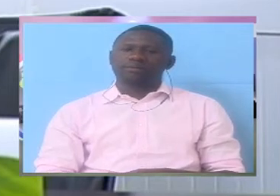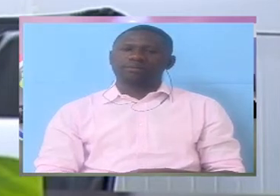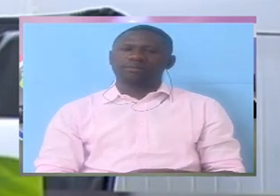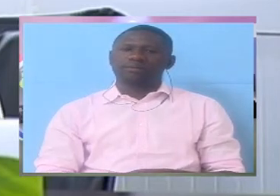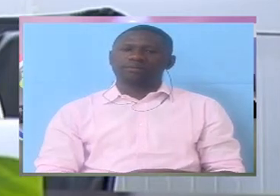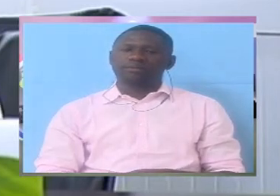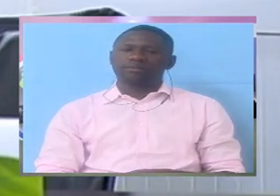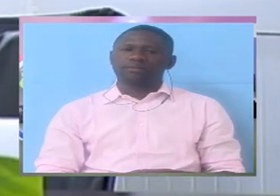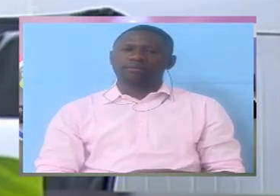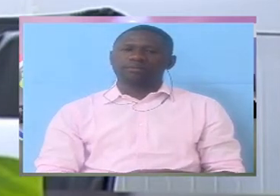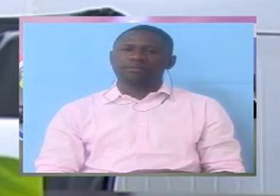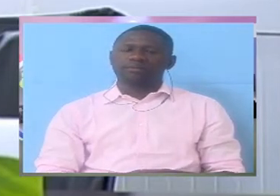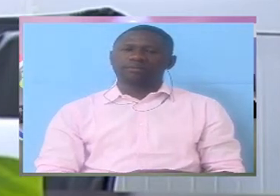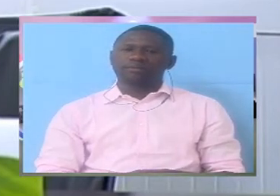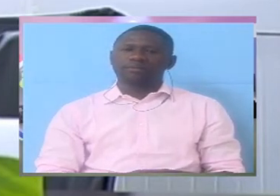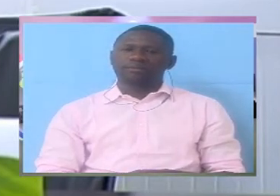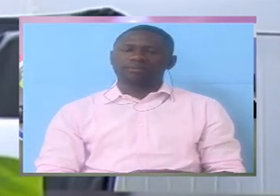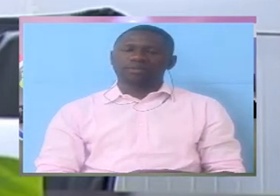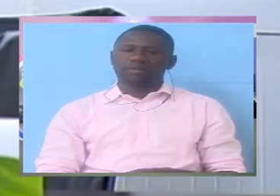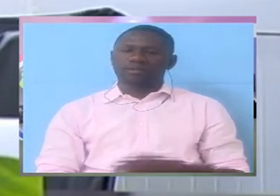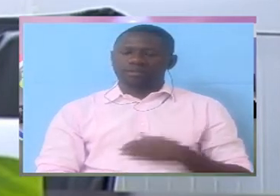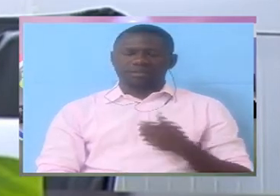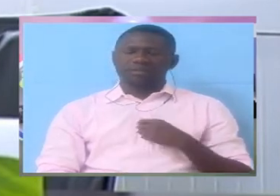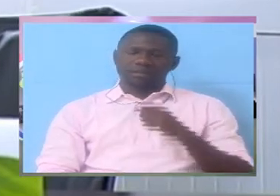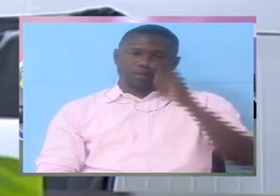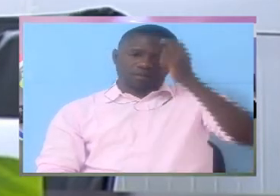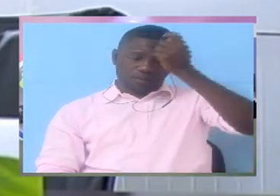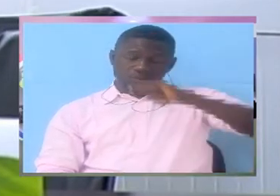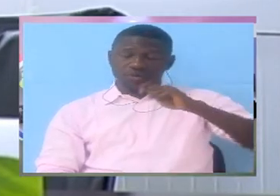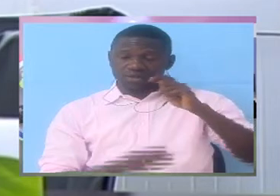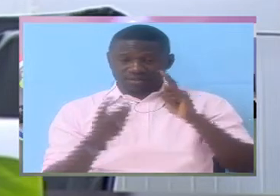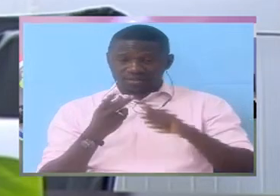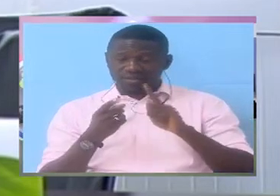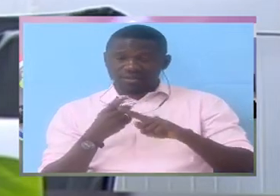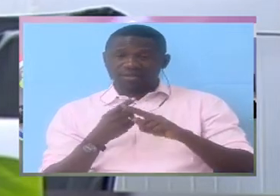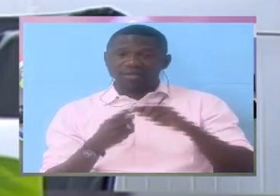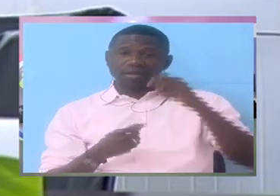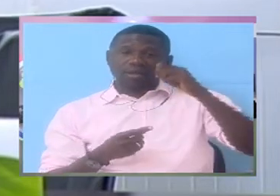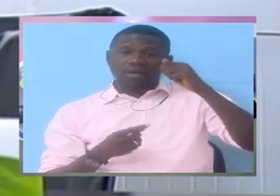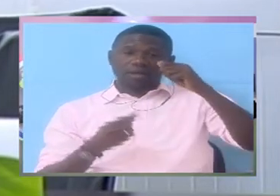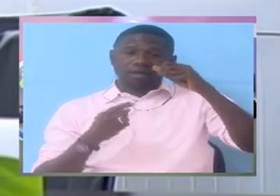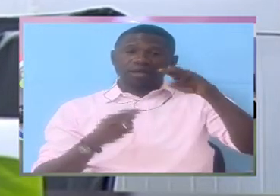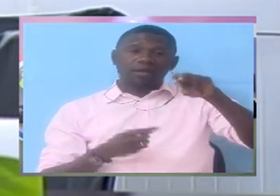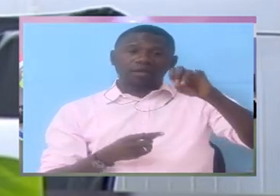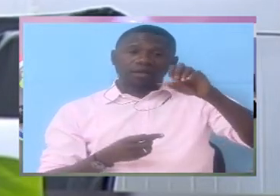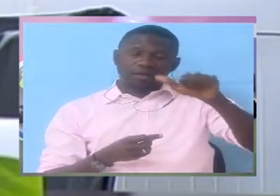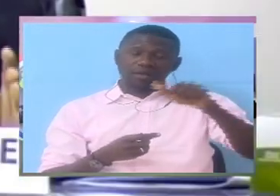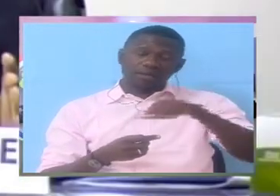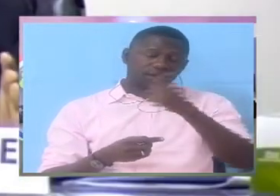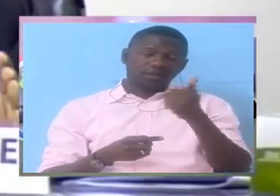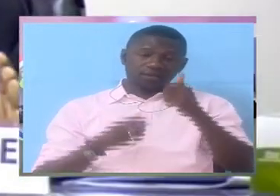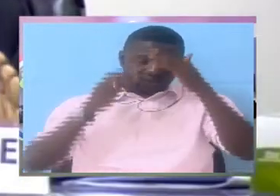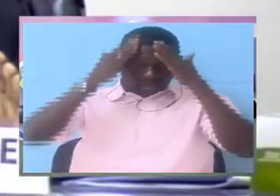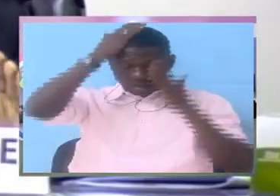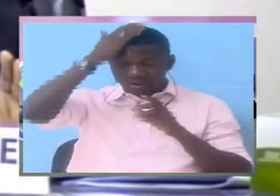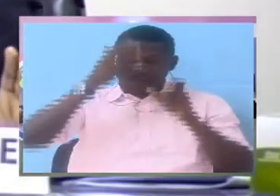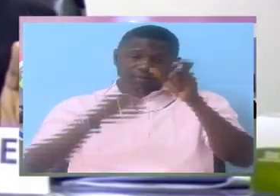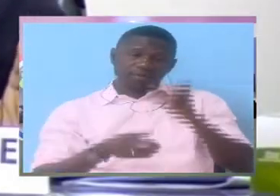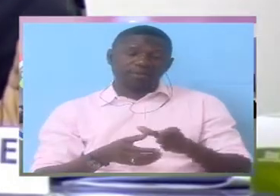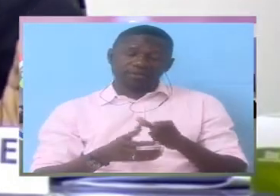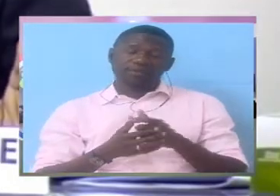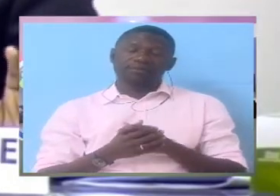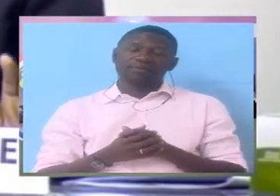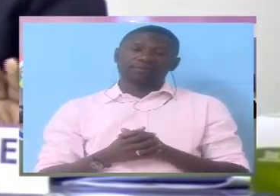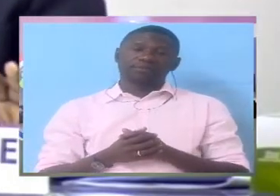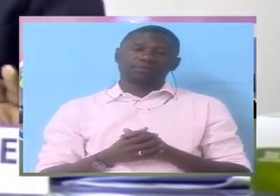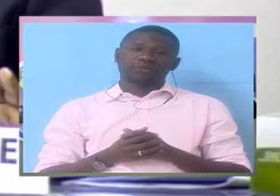It's the police, NIA, and the army. Well, and police, NIA, and in soja rolu. Well, up to